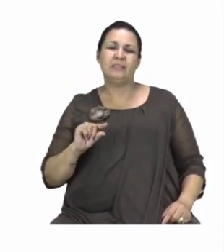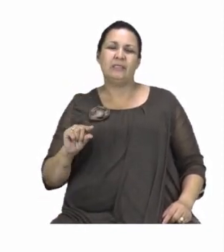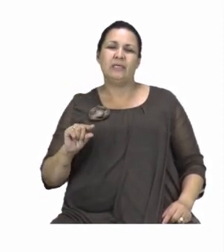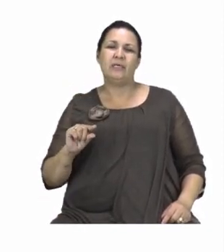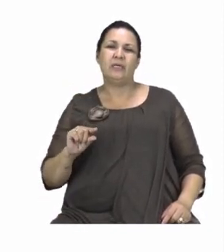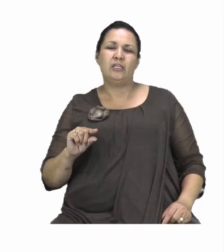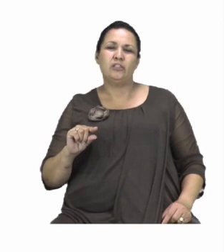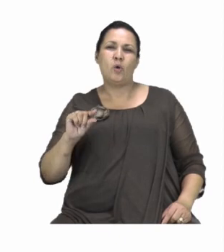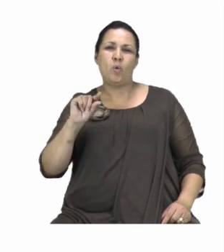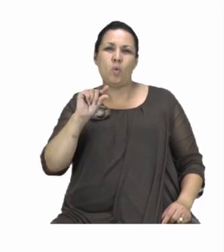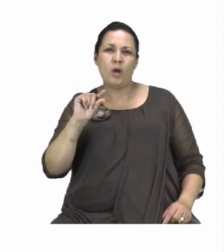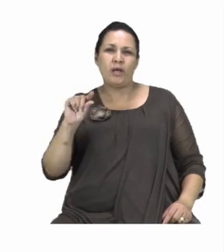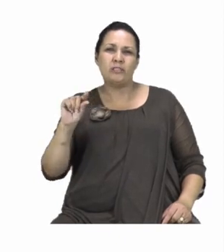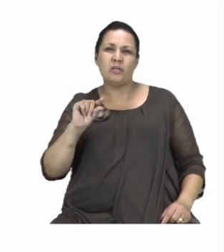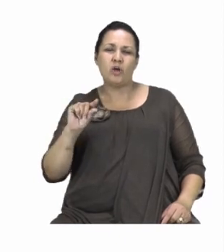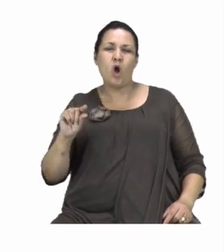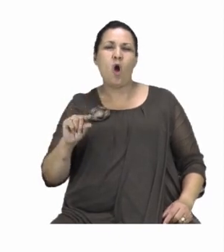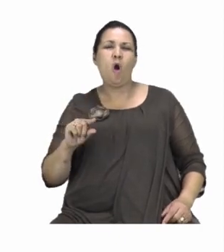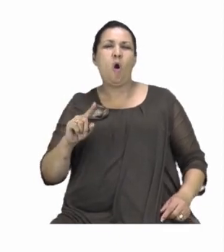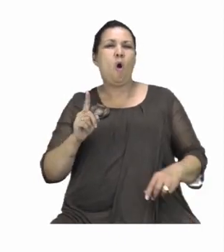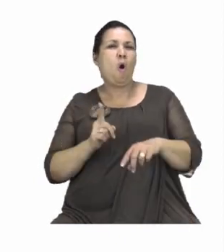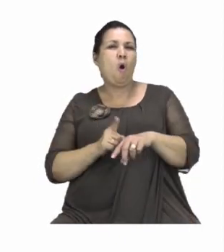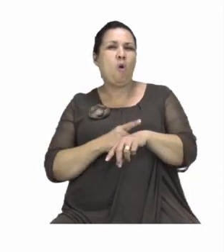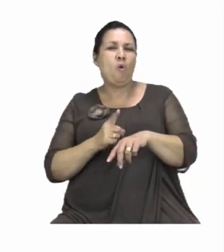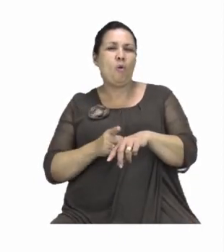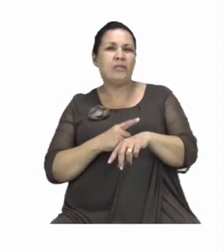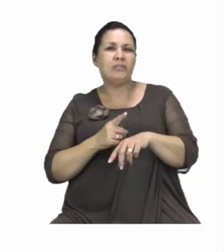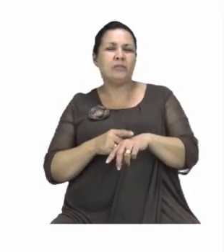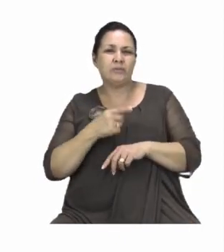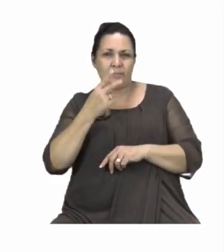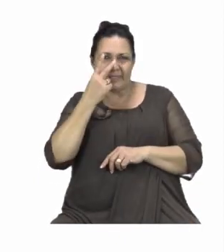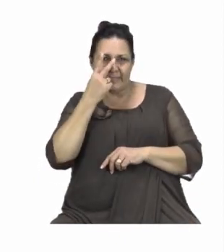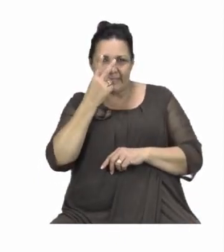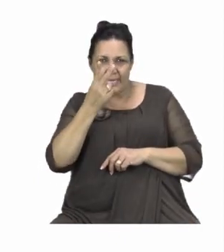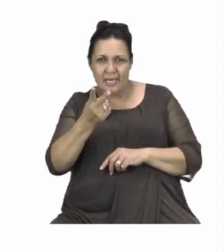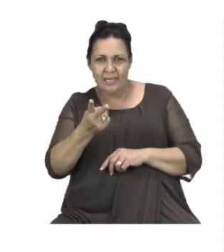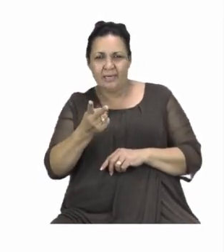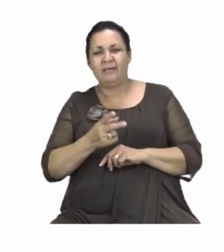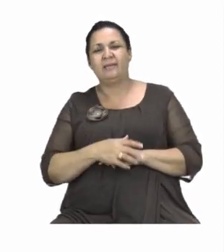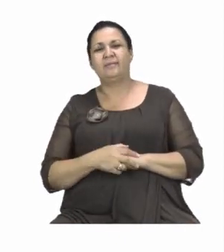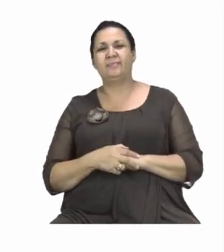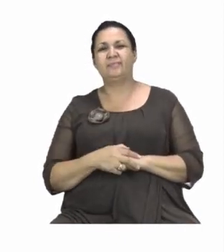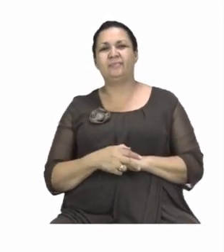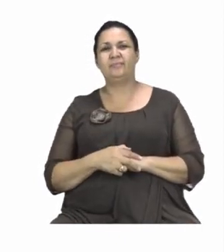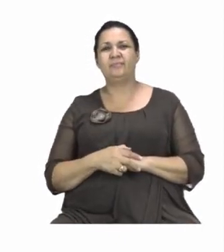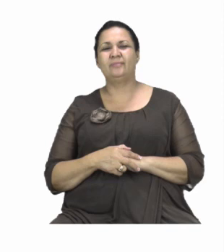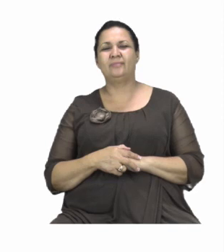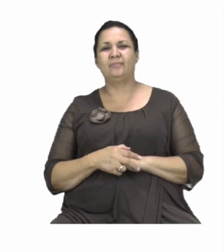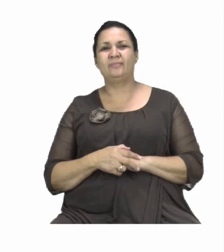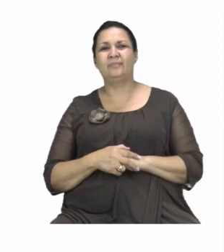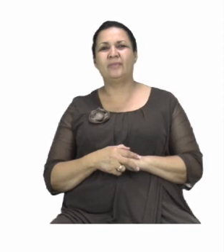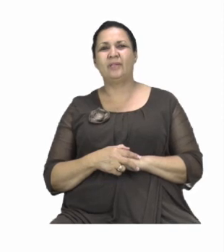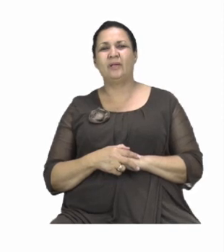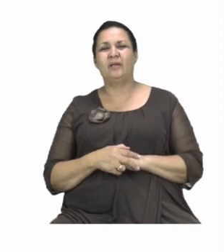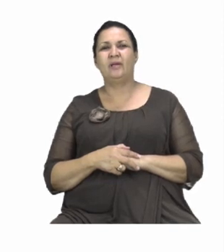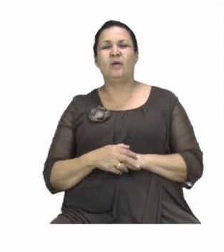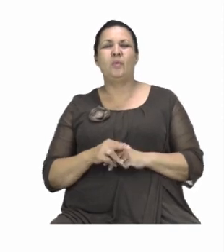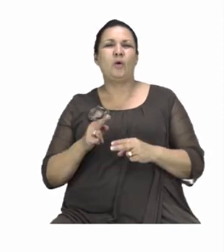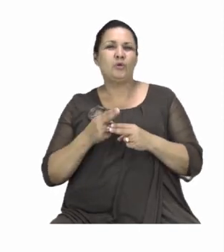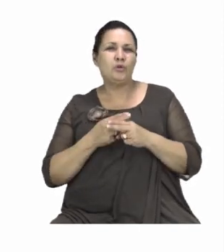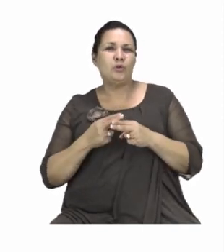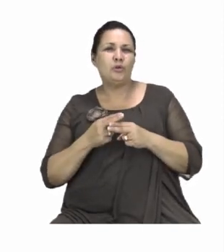are always going to be seeing all the time. So we are going to be using them when we are